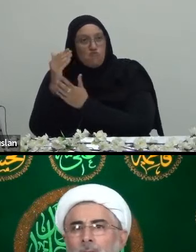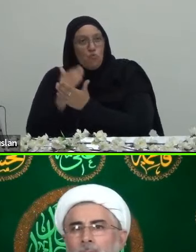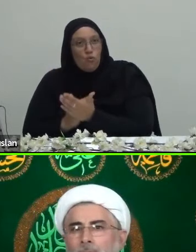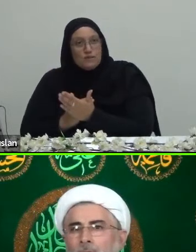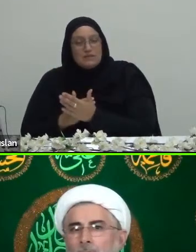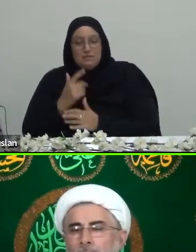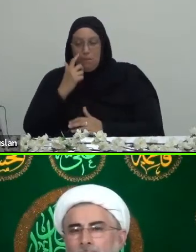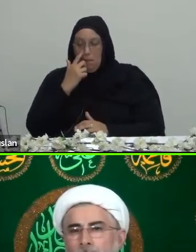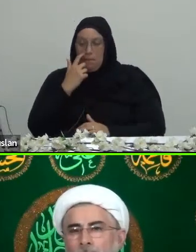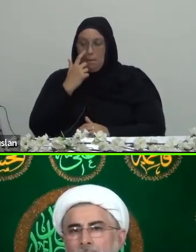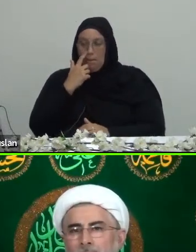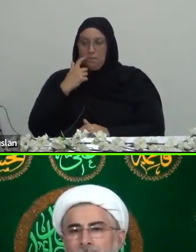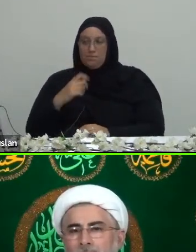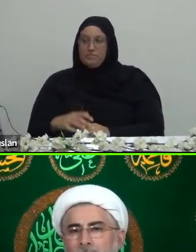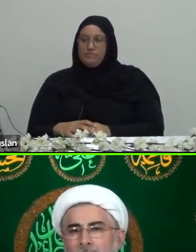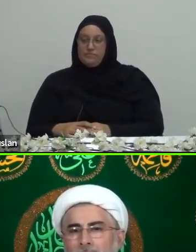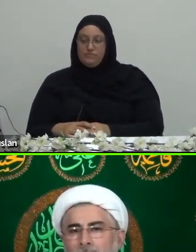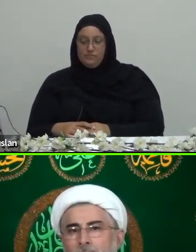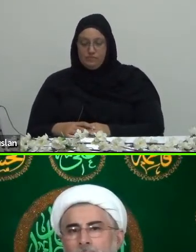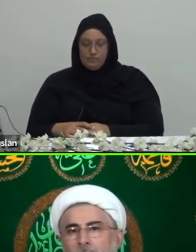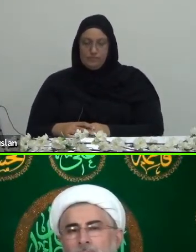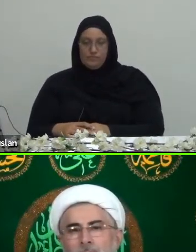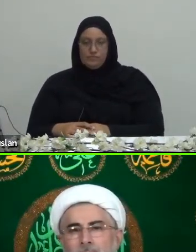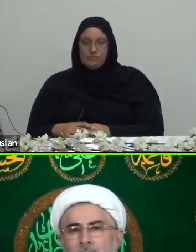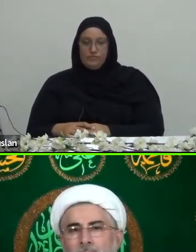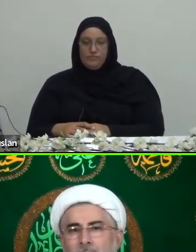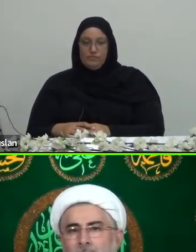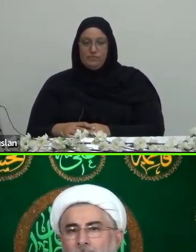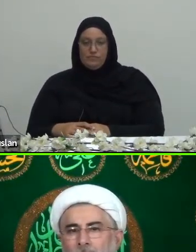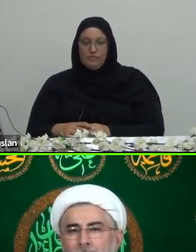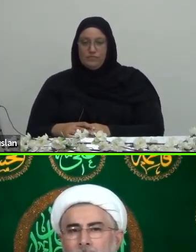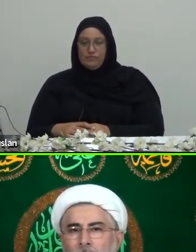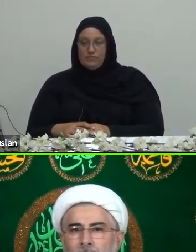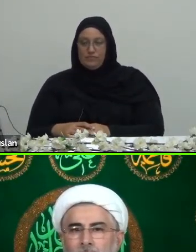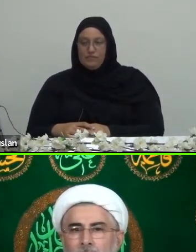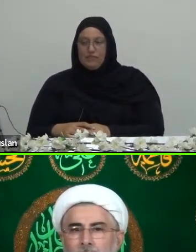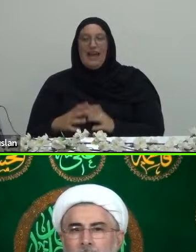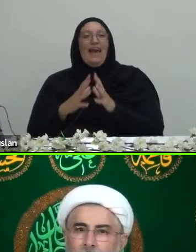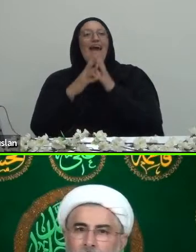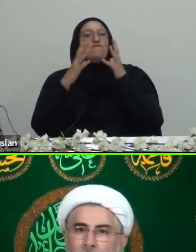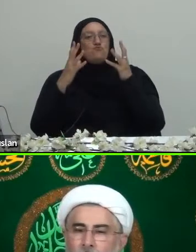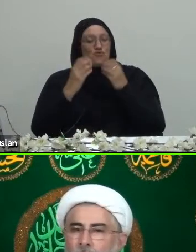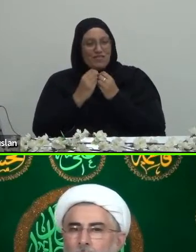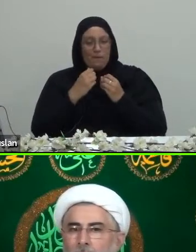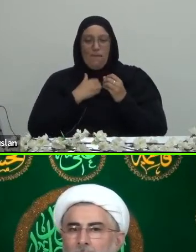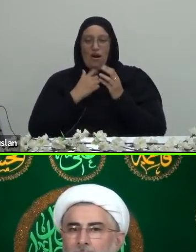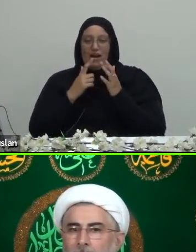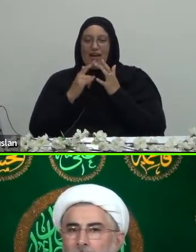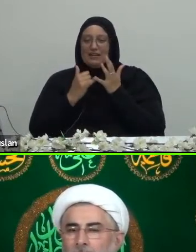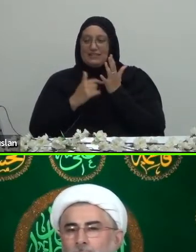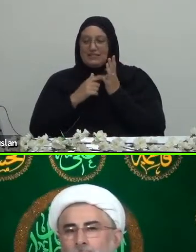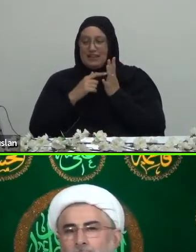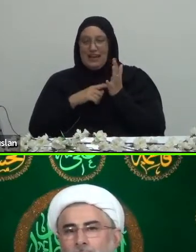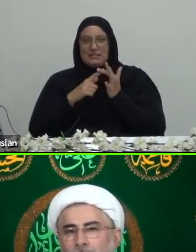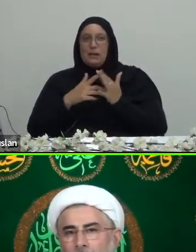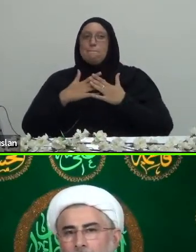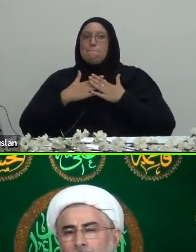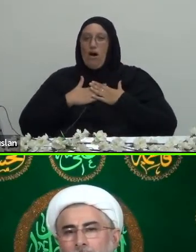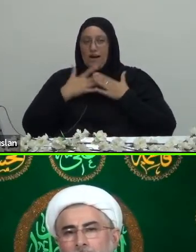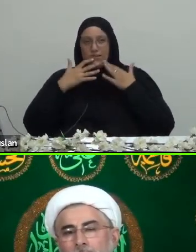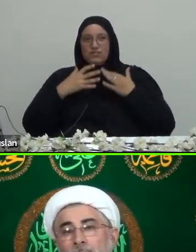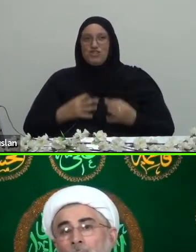While I'm alive, remember that everything, my estate is in my absolute discretion. So I have the right to